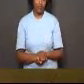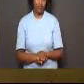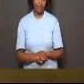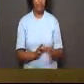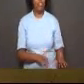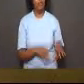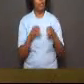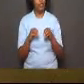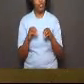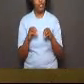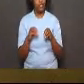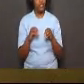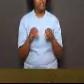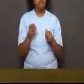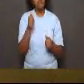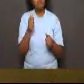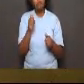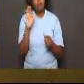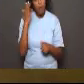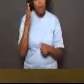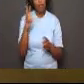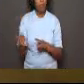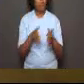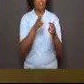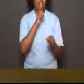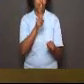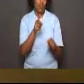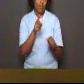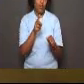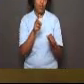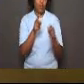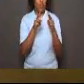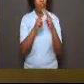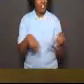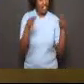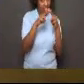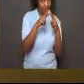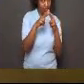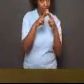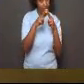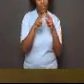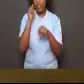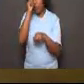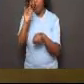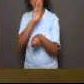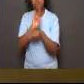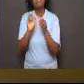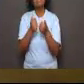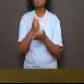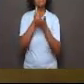Students, in what ways does federalism empower the citizens of